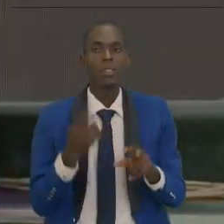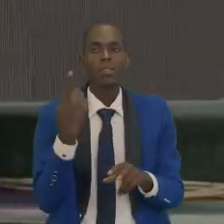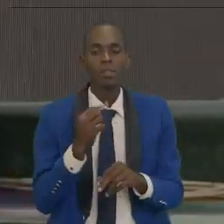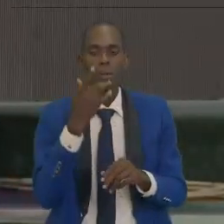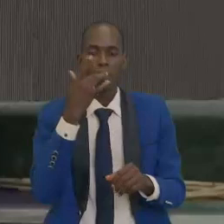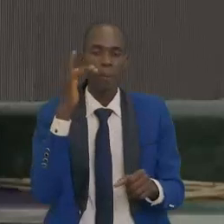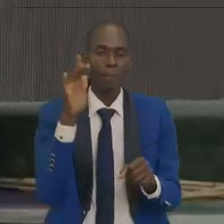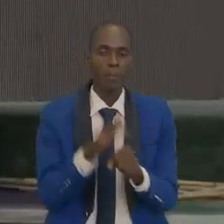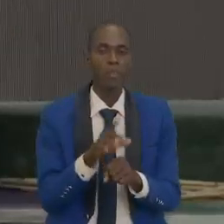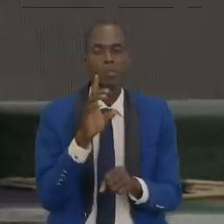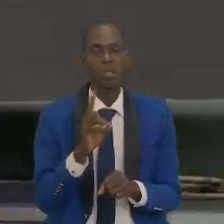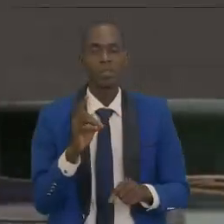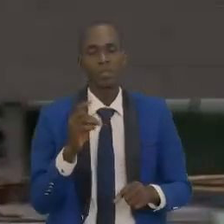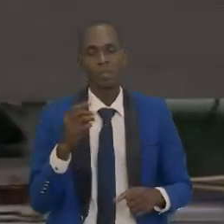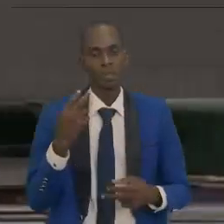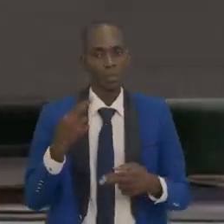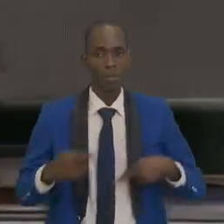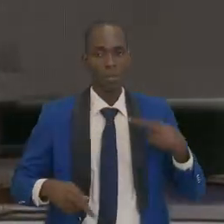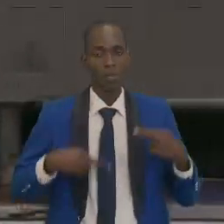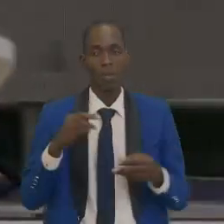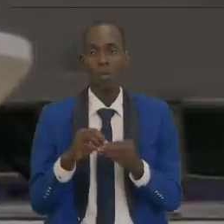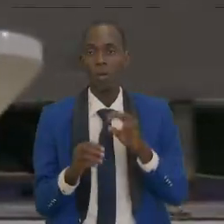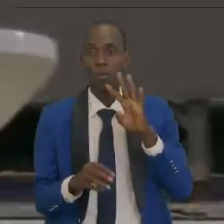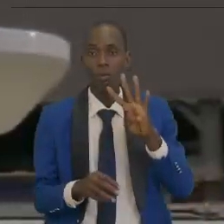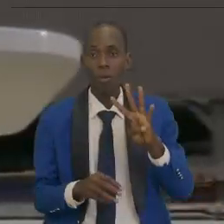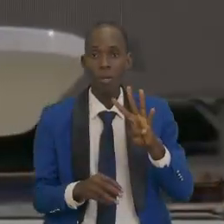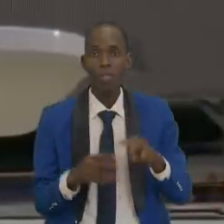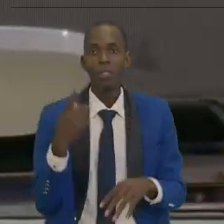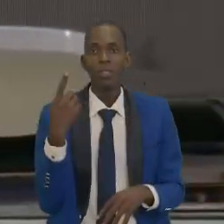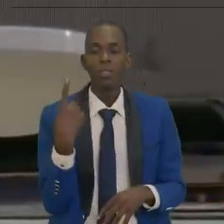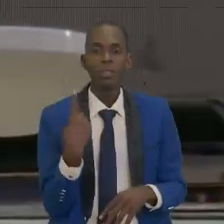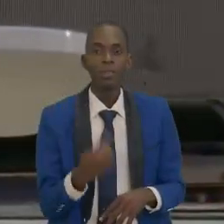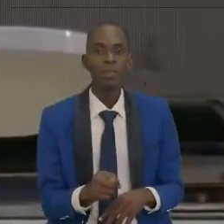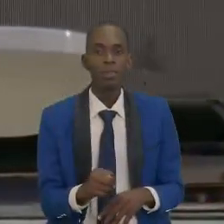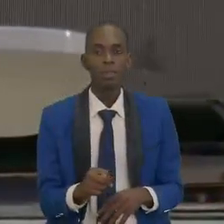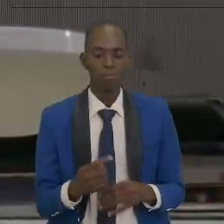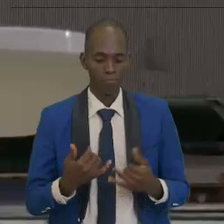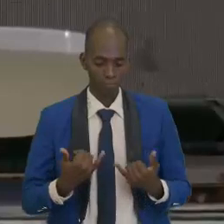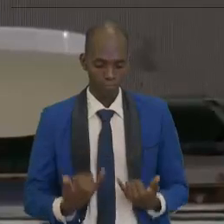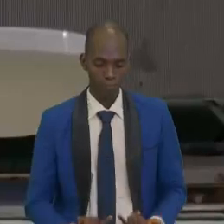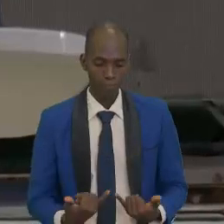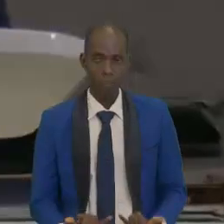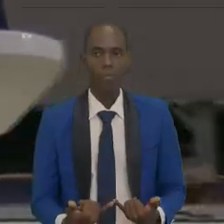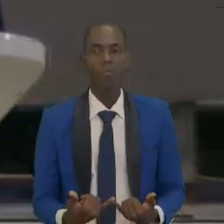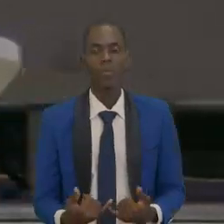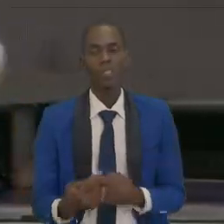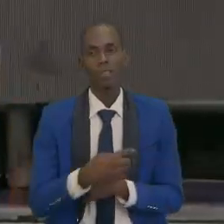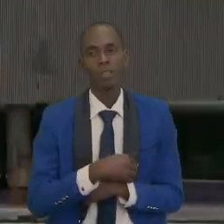Revival number four the poaching age present day Revival